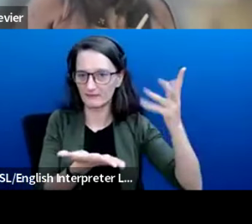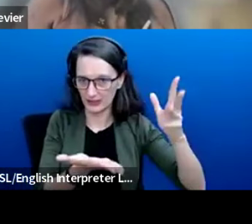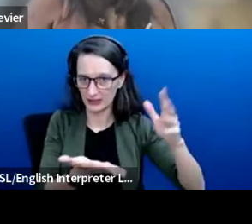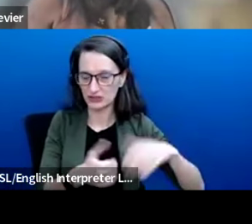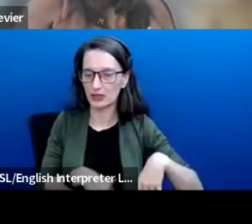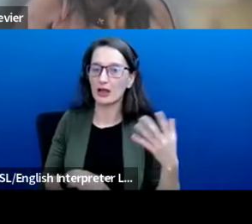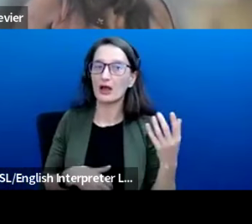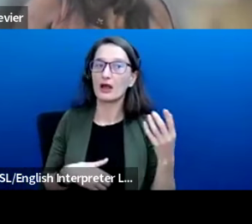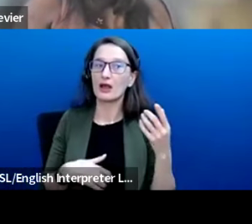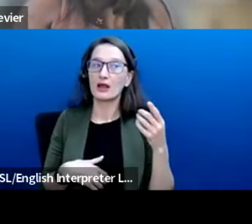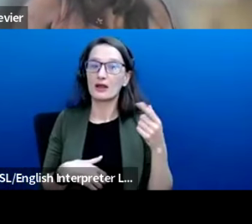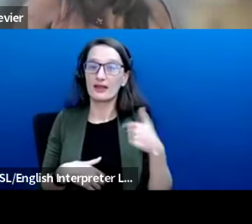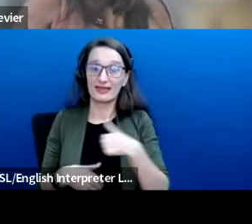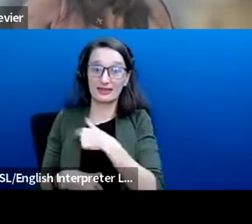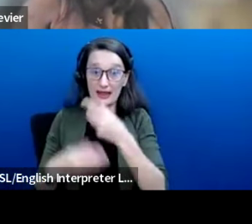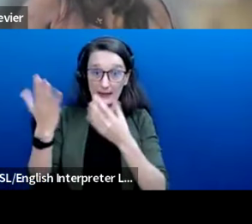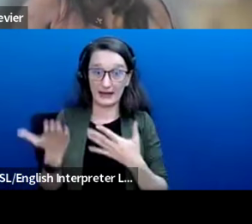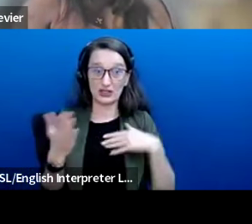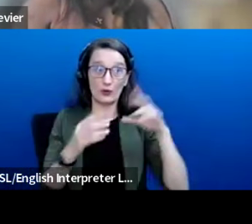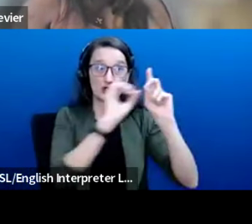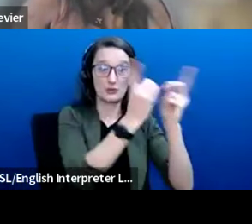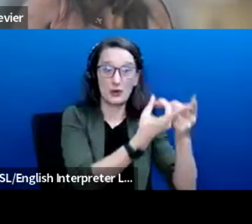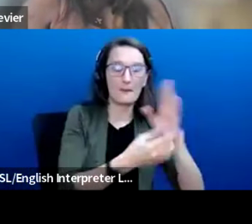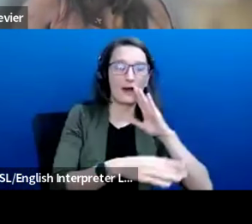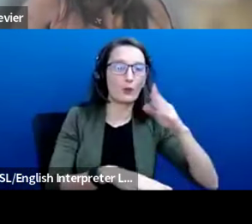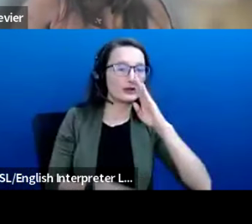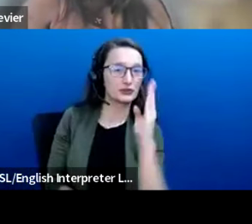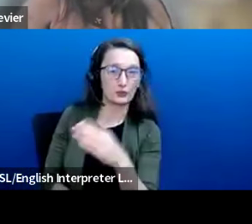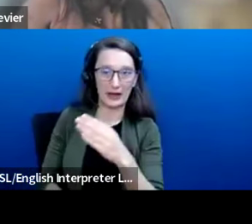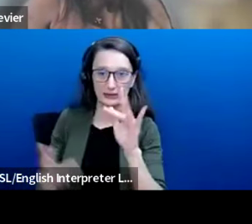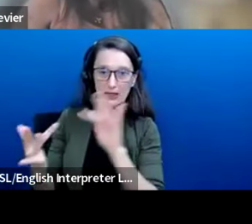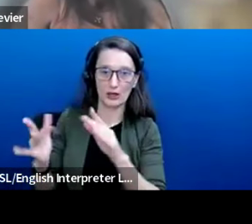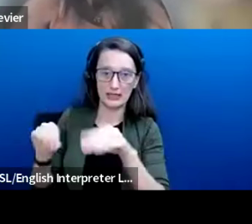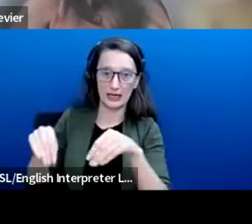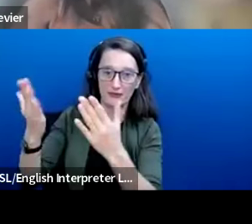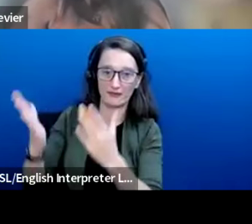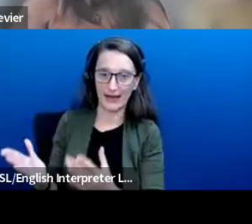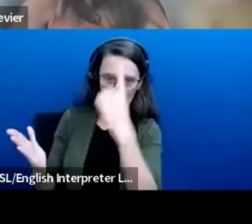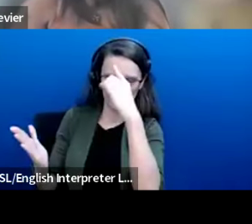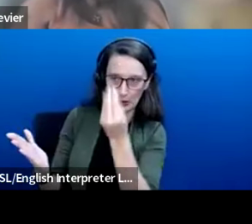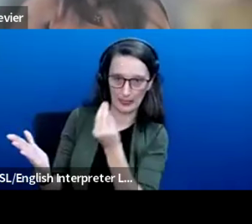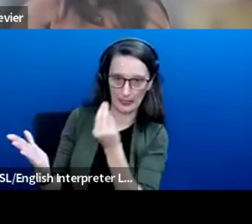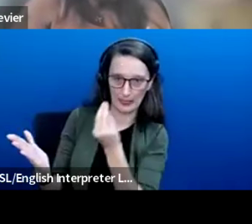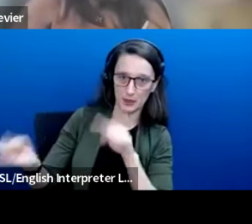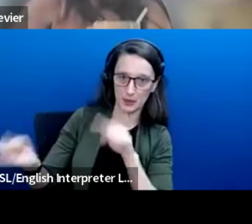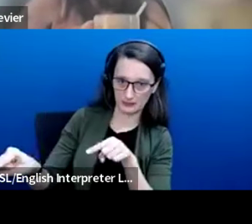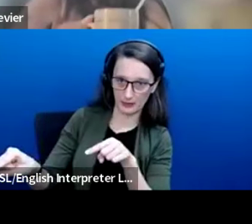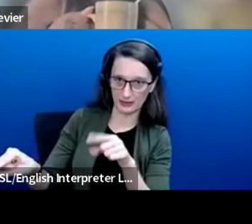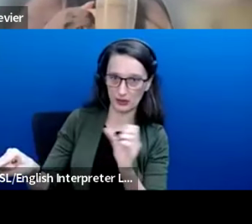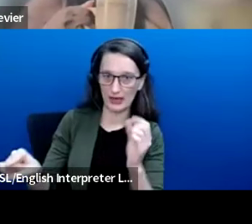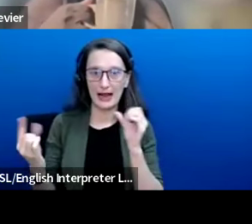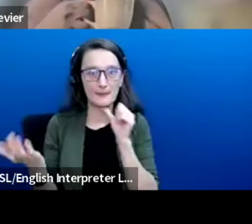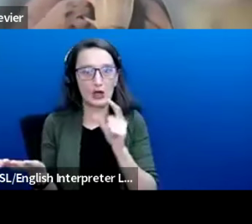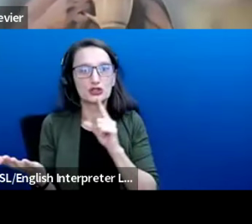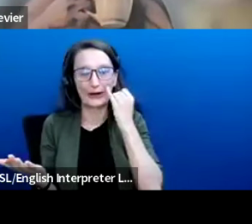to reach out directly to the providers via mail to provide a response. So I don't know if any other providers that we support have received